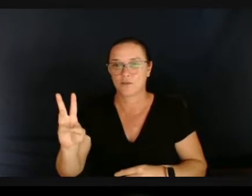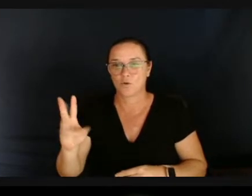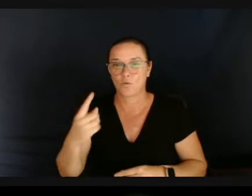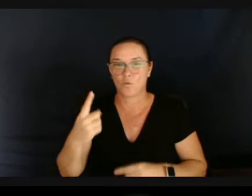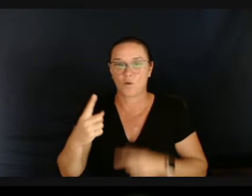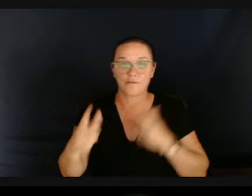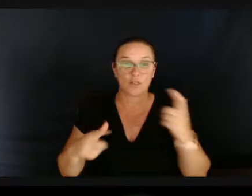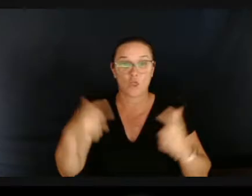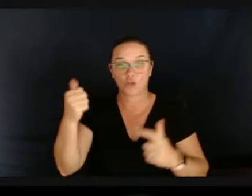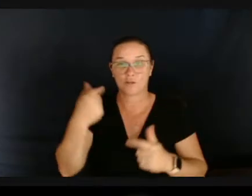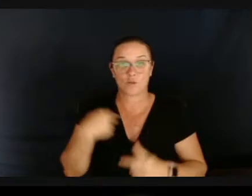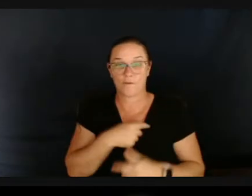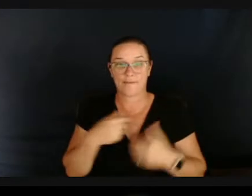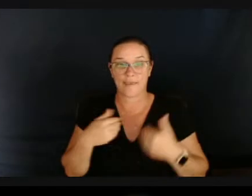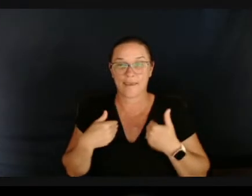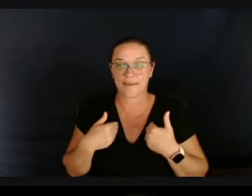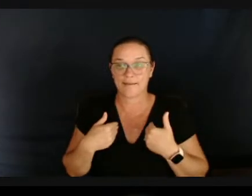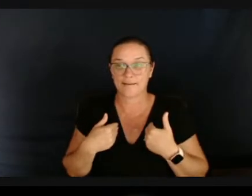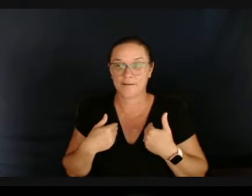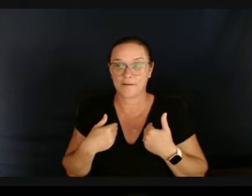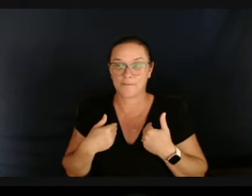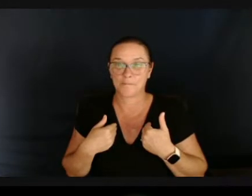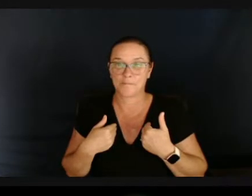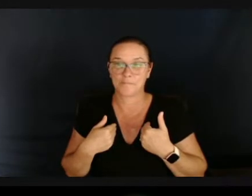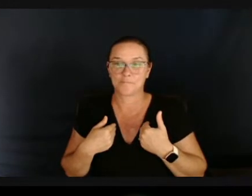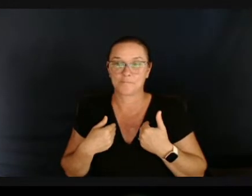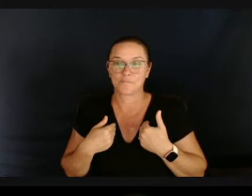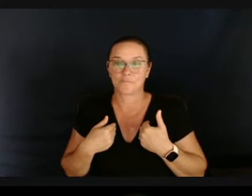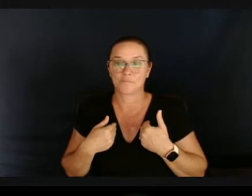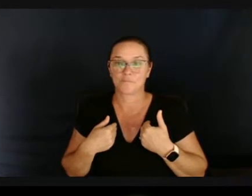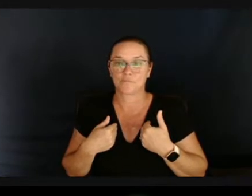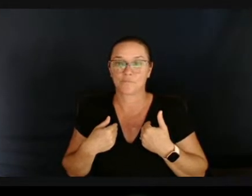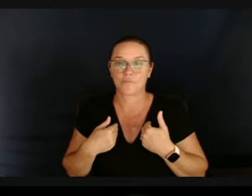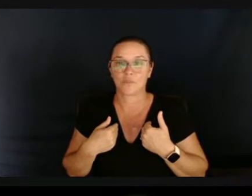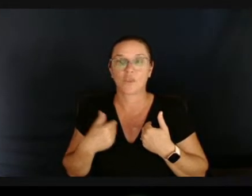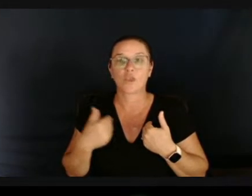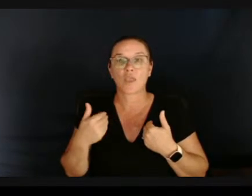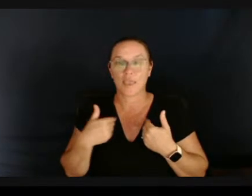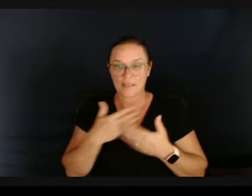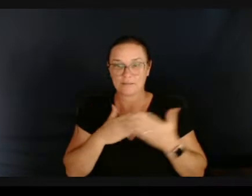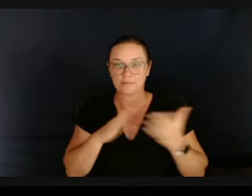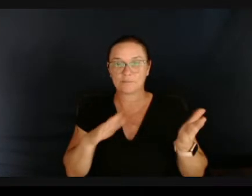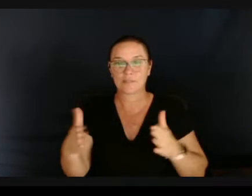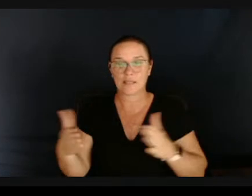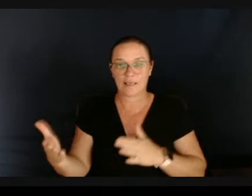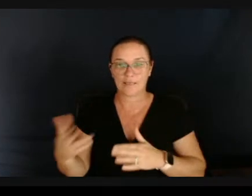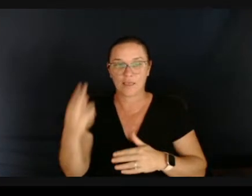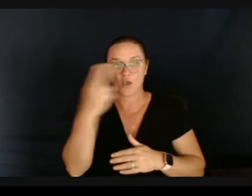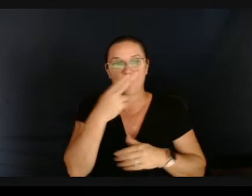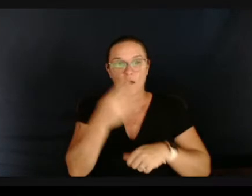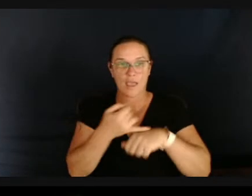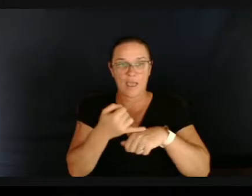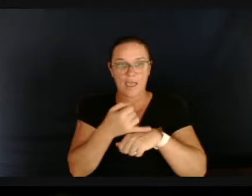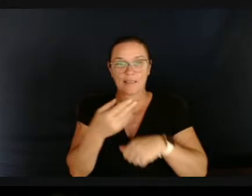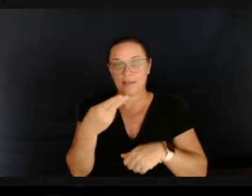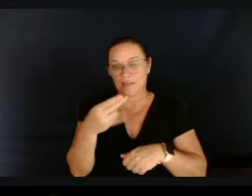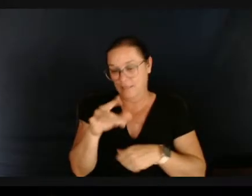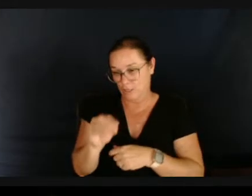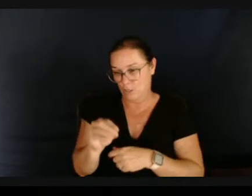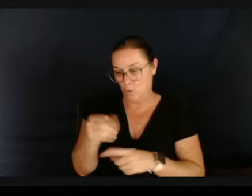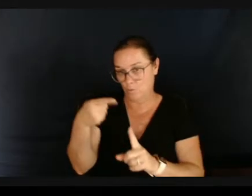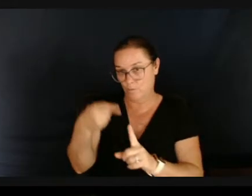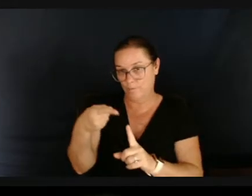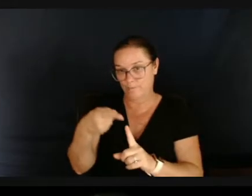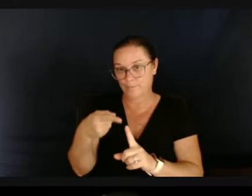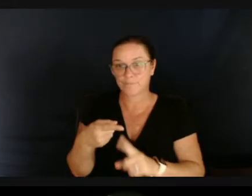had, with fatalities here on Hawaii Island and Hilo in particular. So April